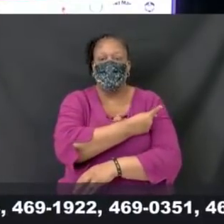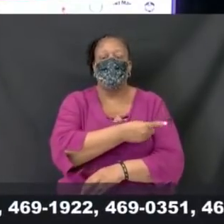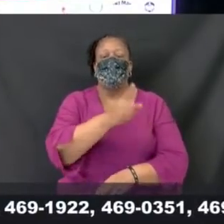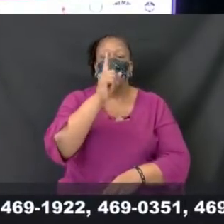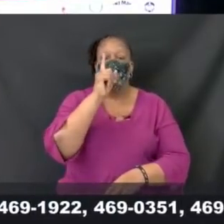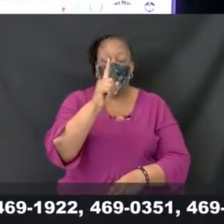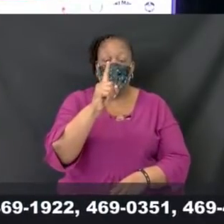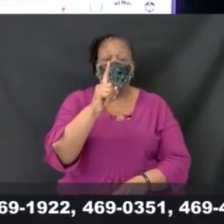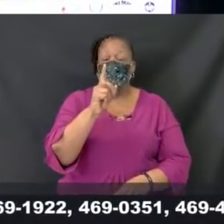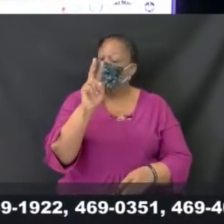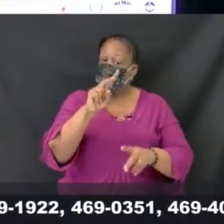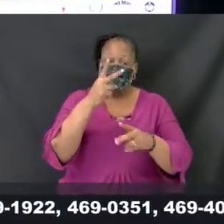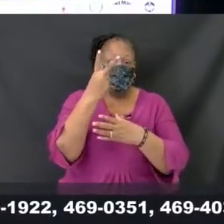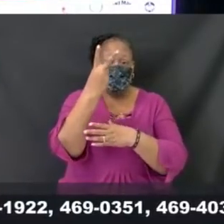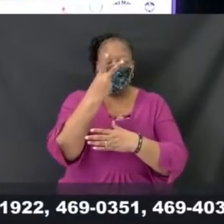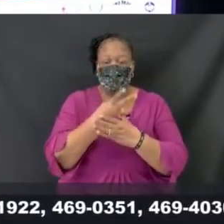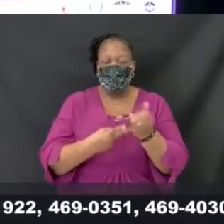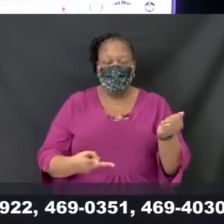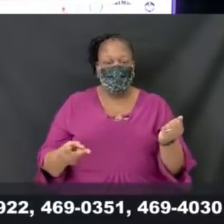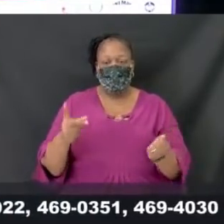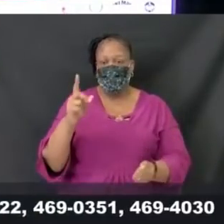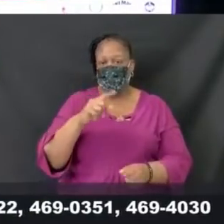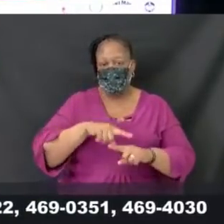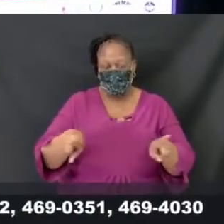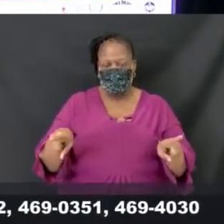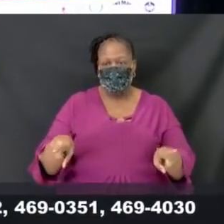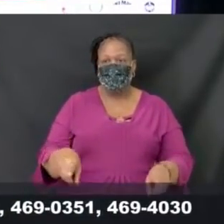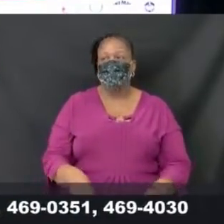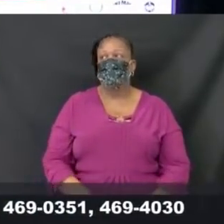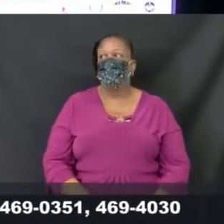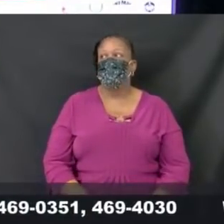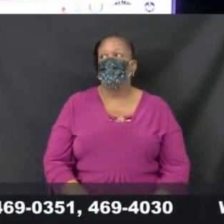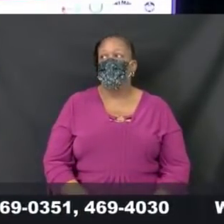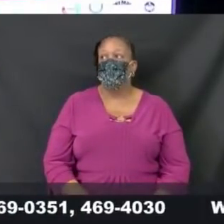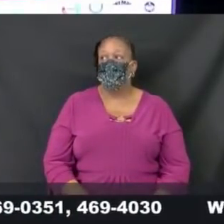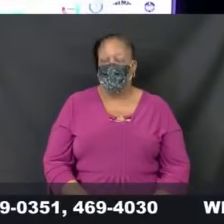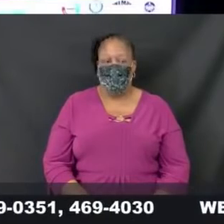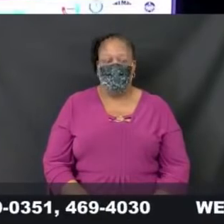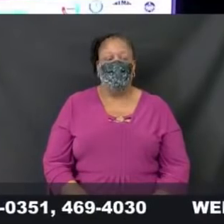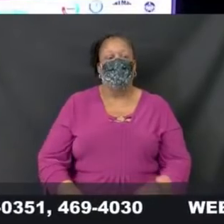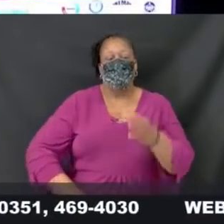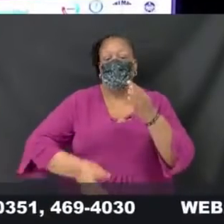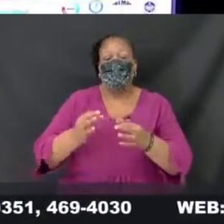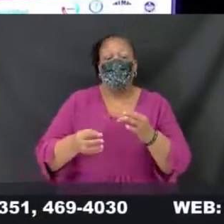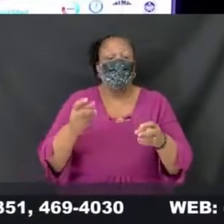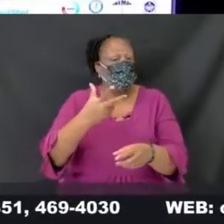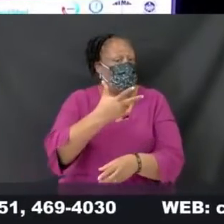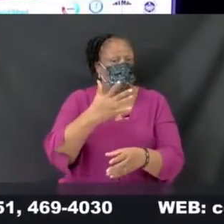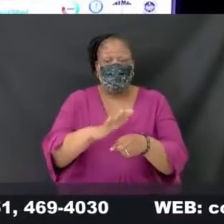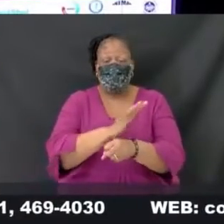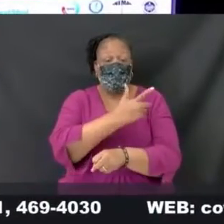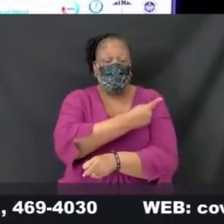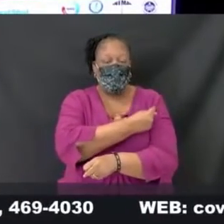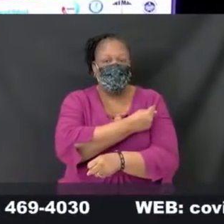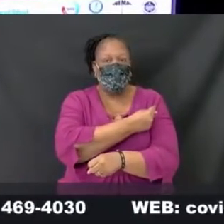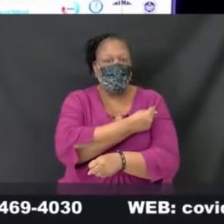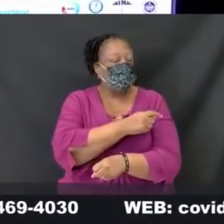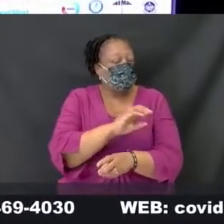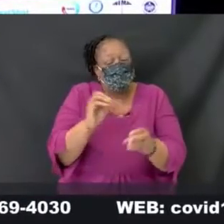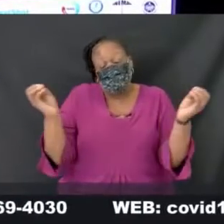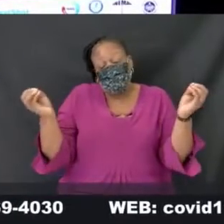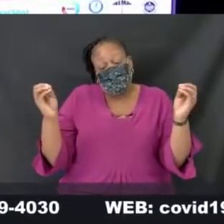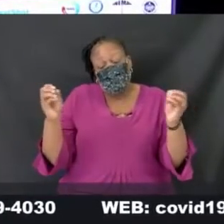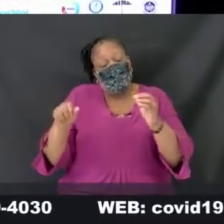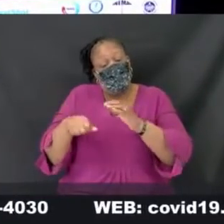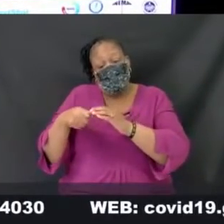non-nationals. If you are vaccinated national entering the country, there's no need for quarantine. However, if you are not vaccinated and you